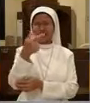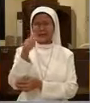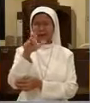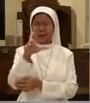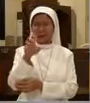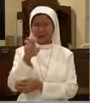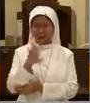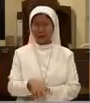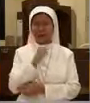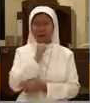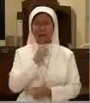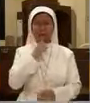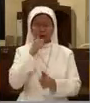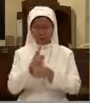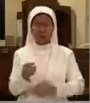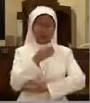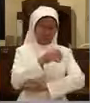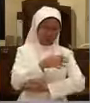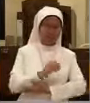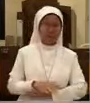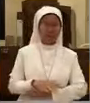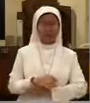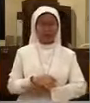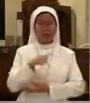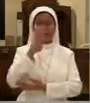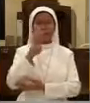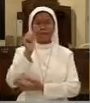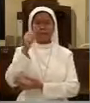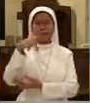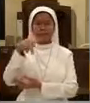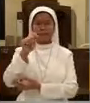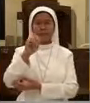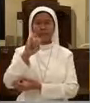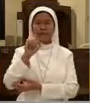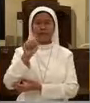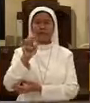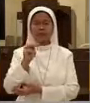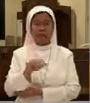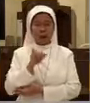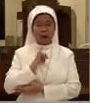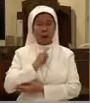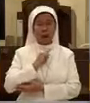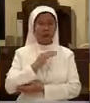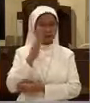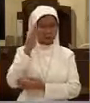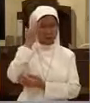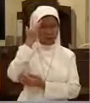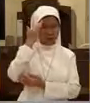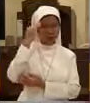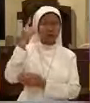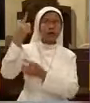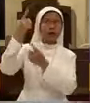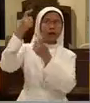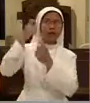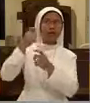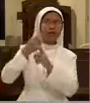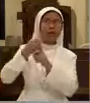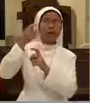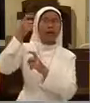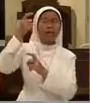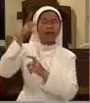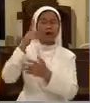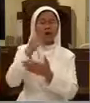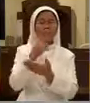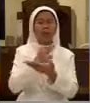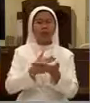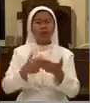baptism. No. I must recognize the gift of the grace that comes only from the